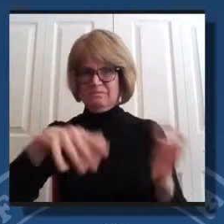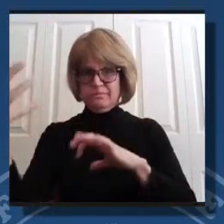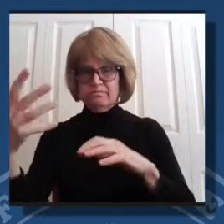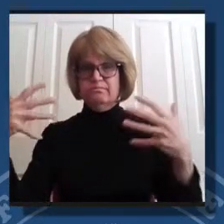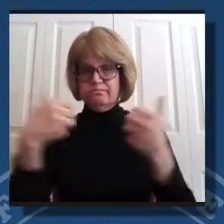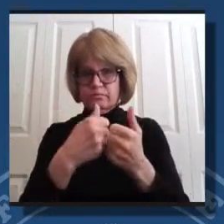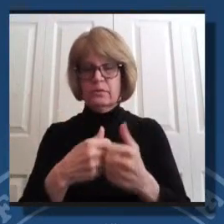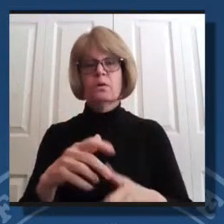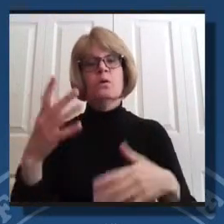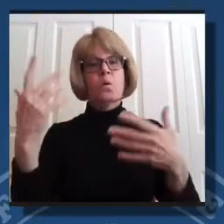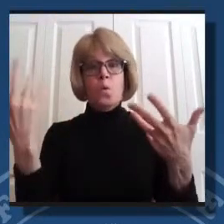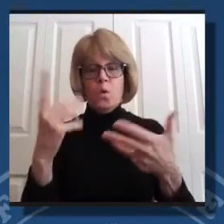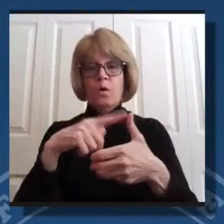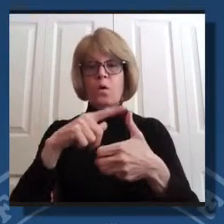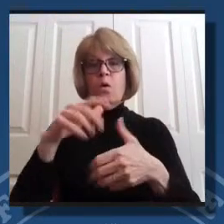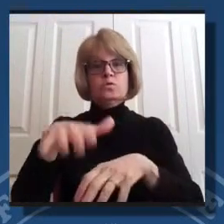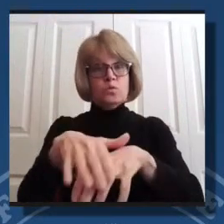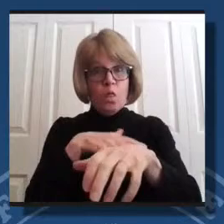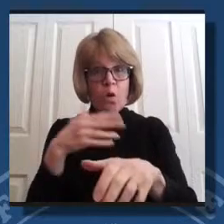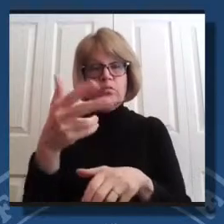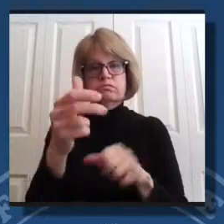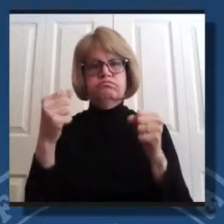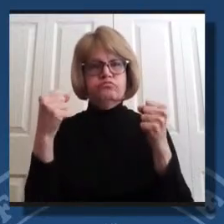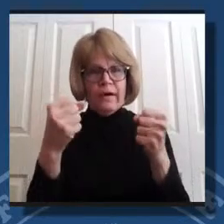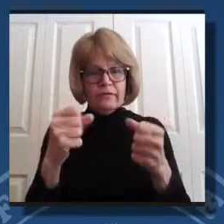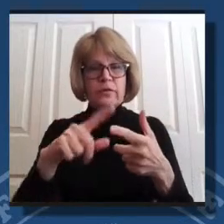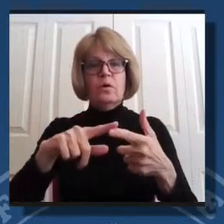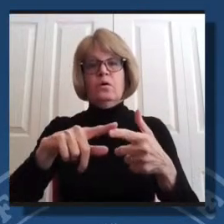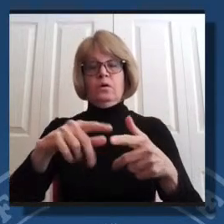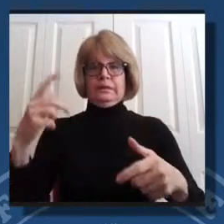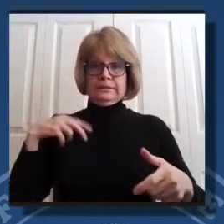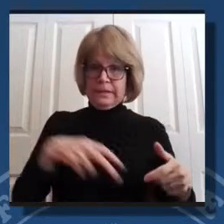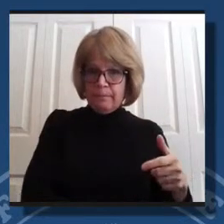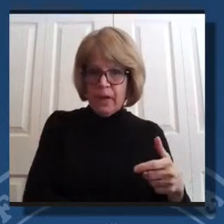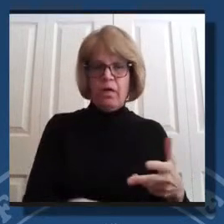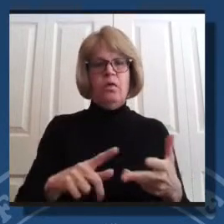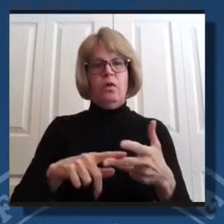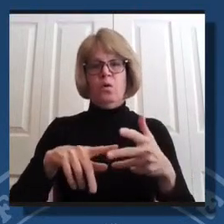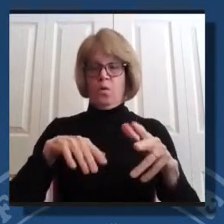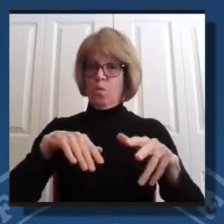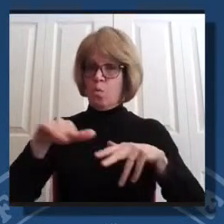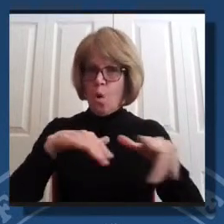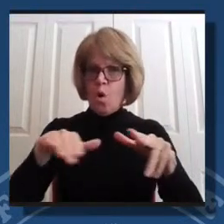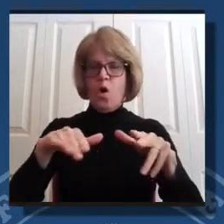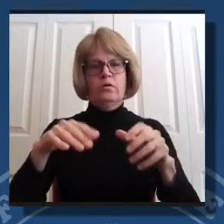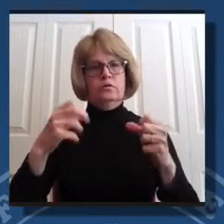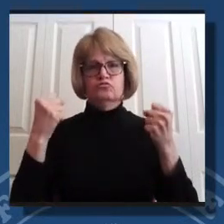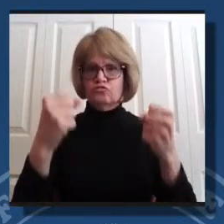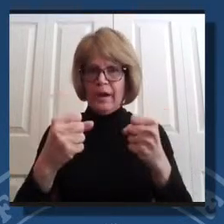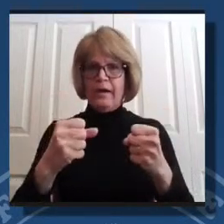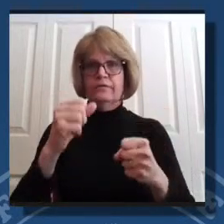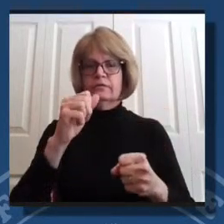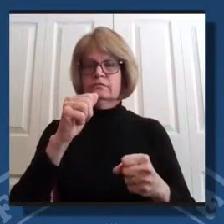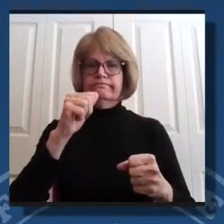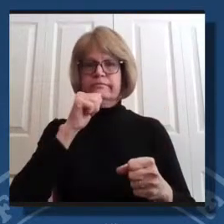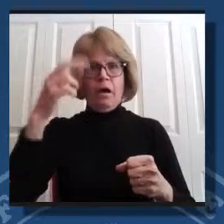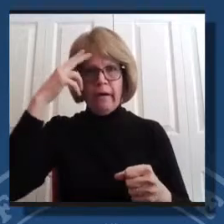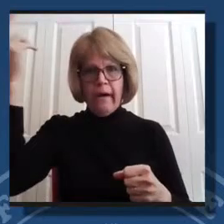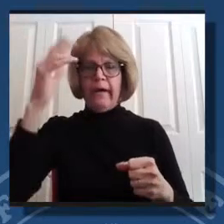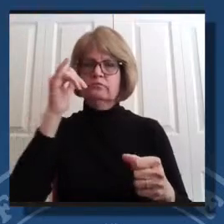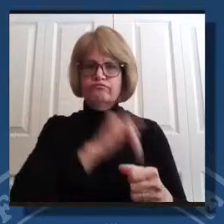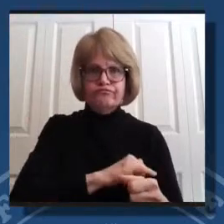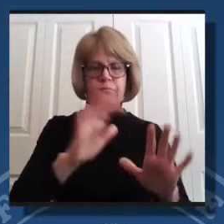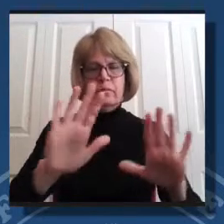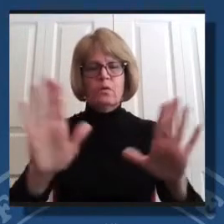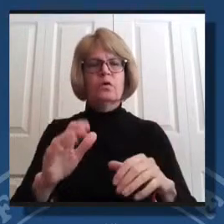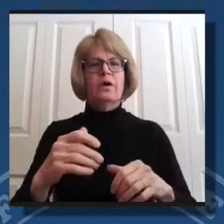your seatbelts, walk and drive sober, avoid distractions when driving or walking, and having your children secured